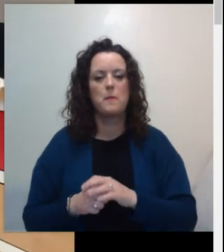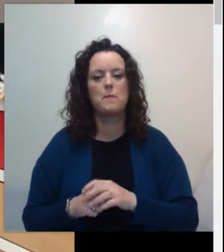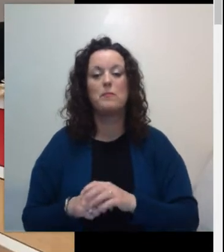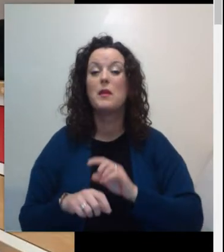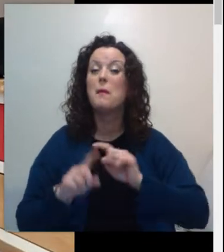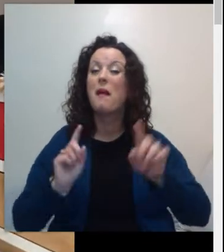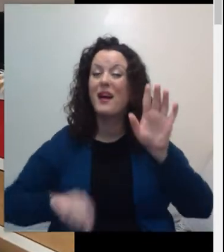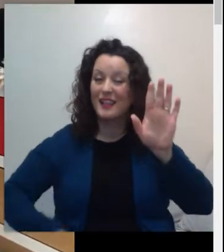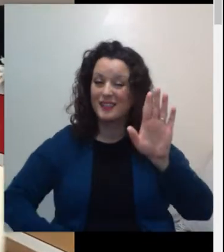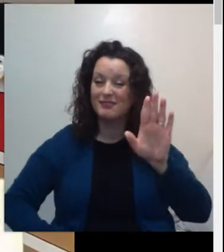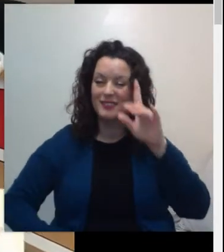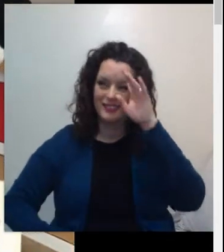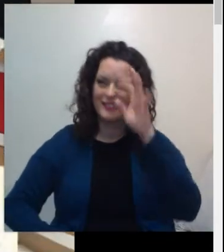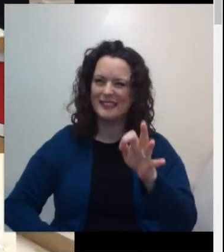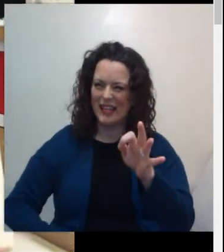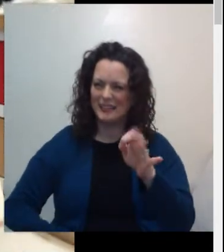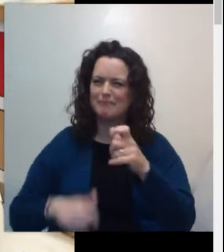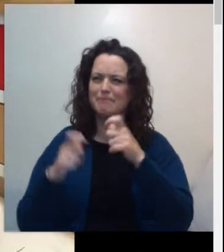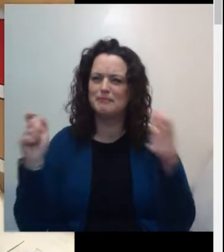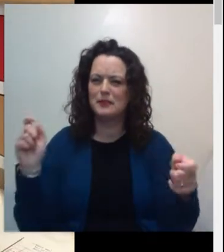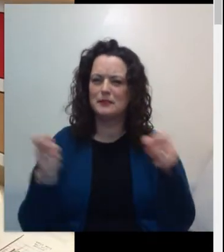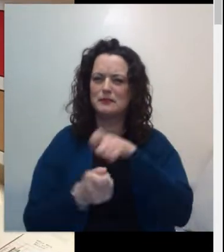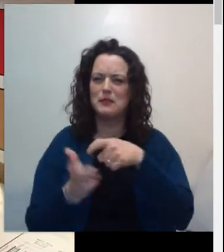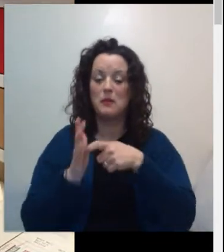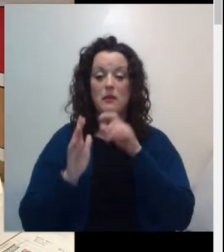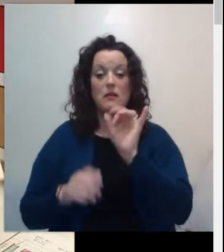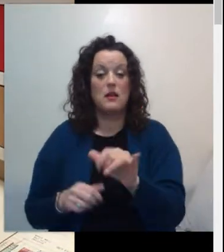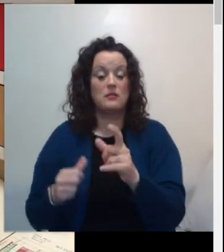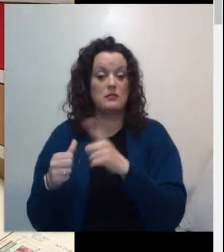making a very big revision. So here's the original book.